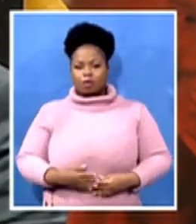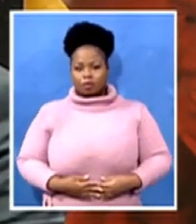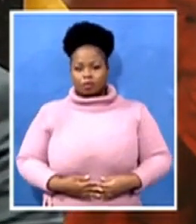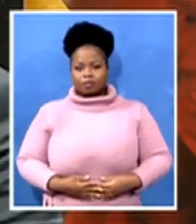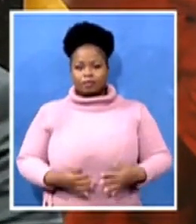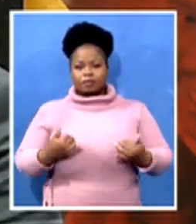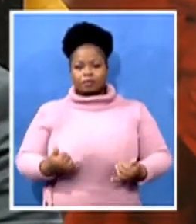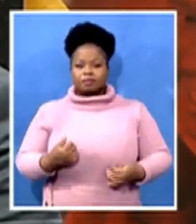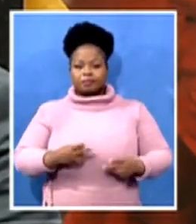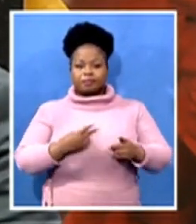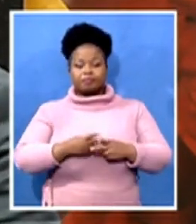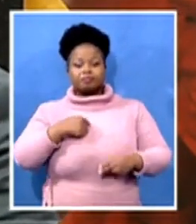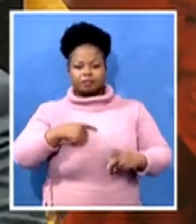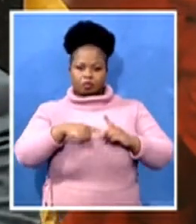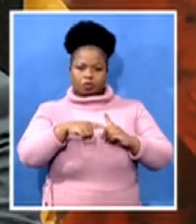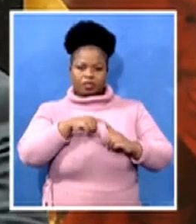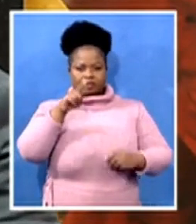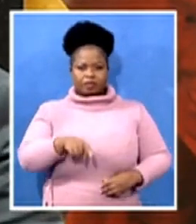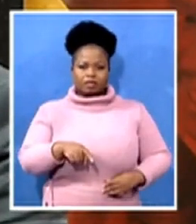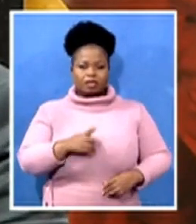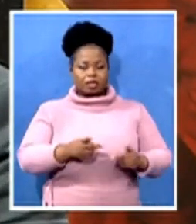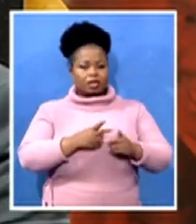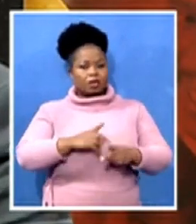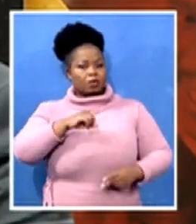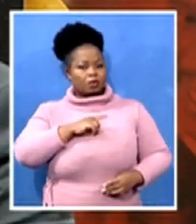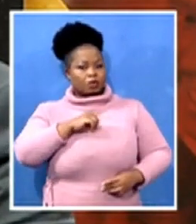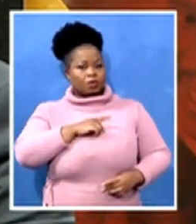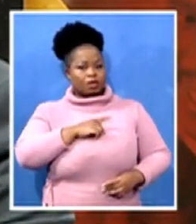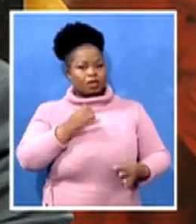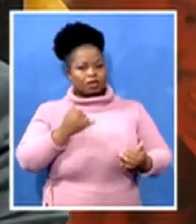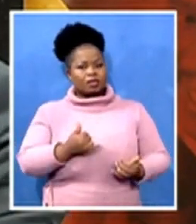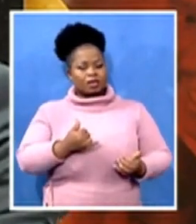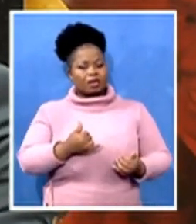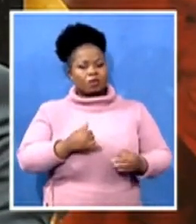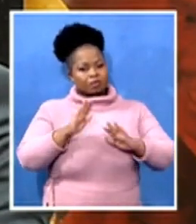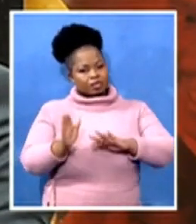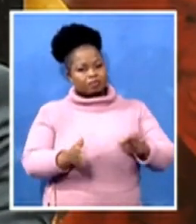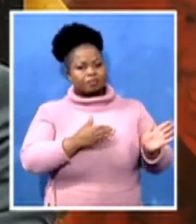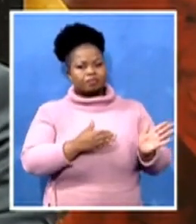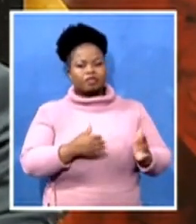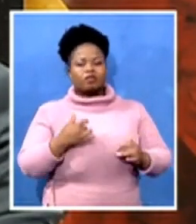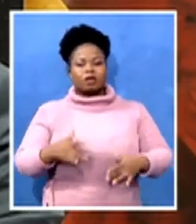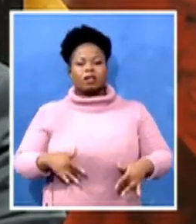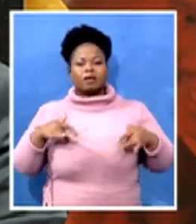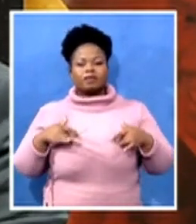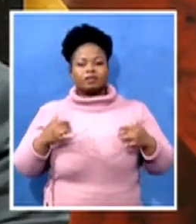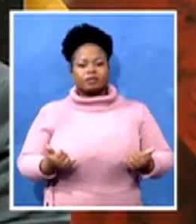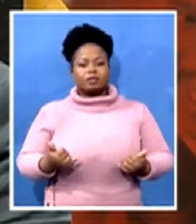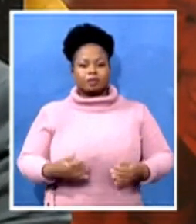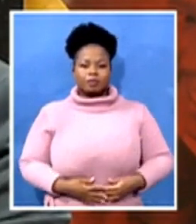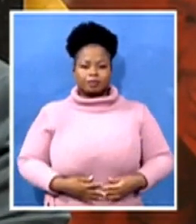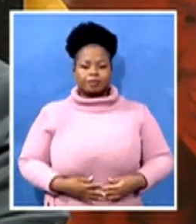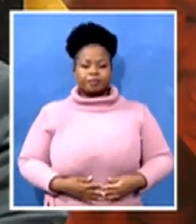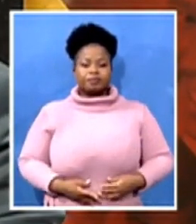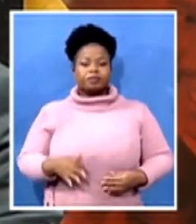we will pass this dark phase of our lives. In the beginning of the outbreak in our province,